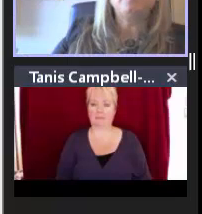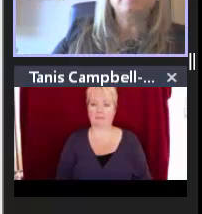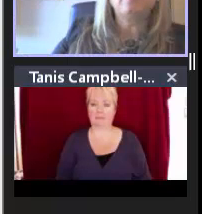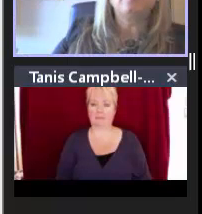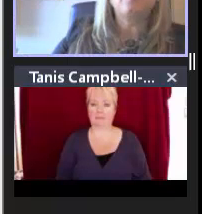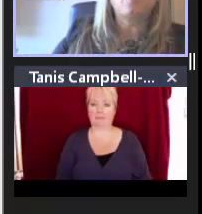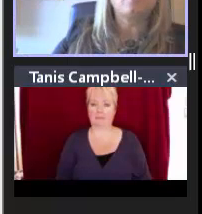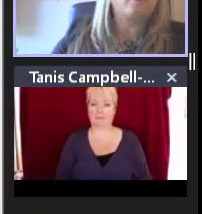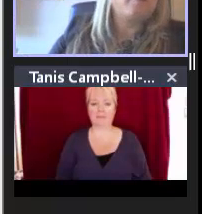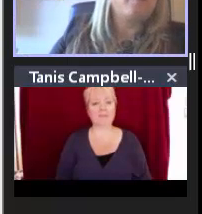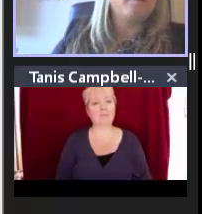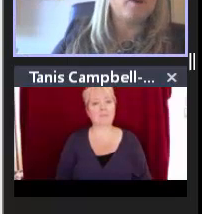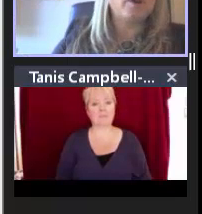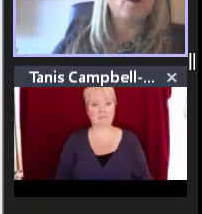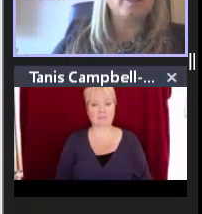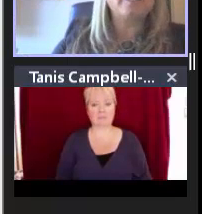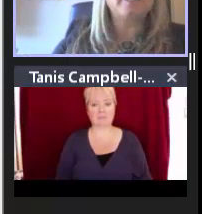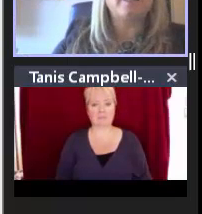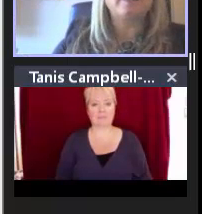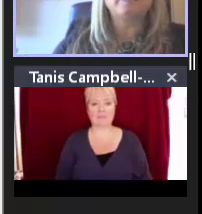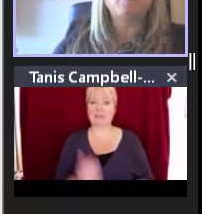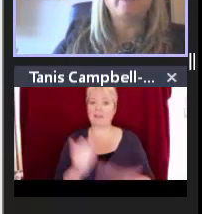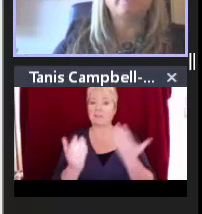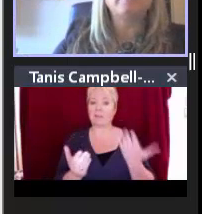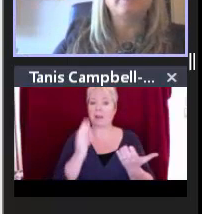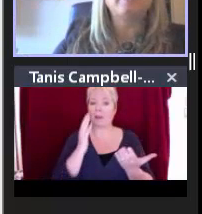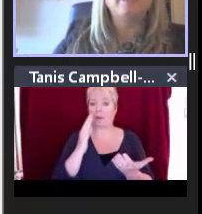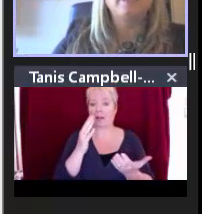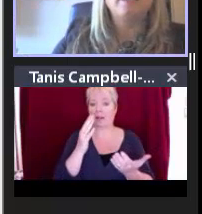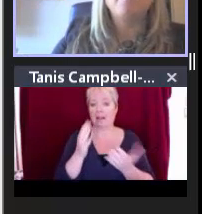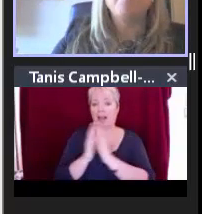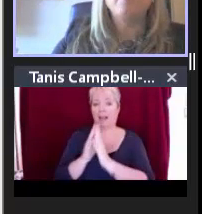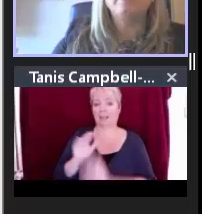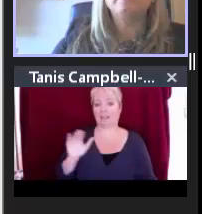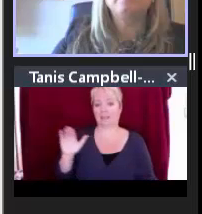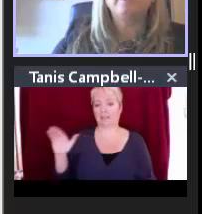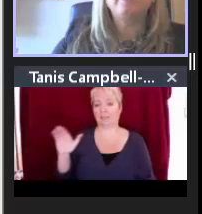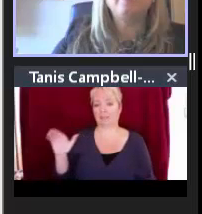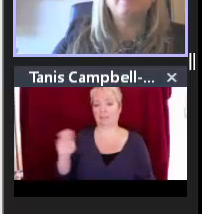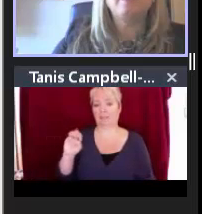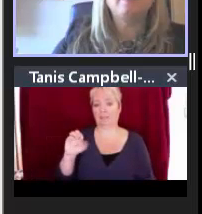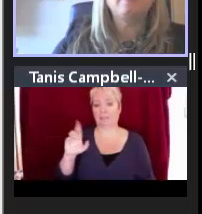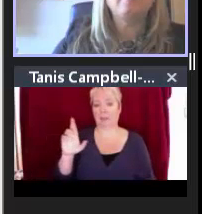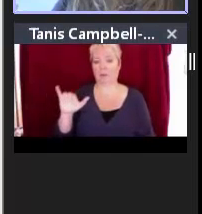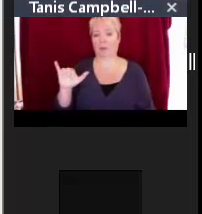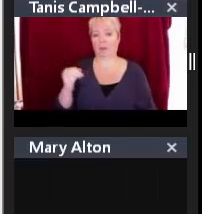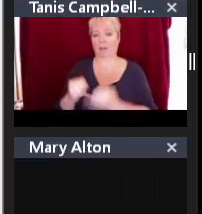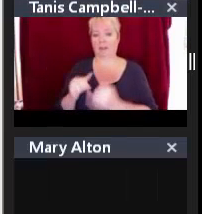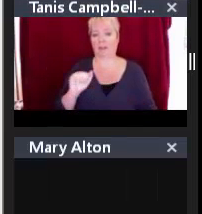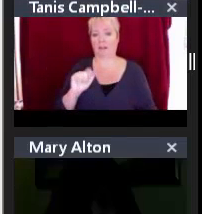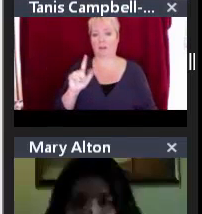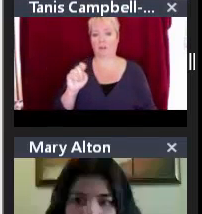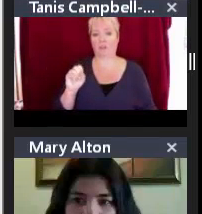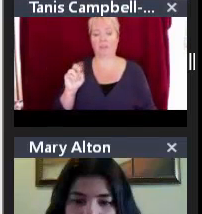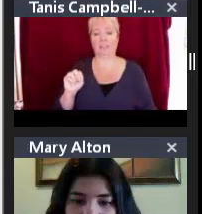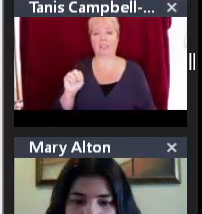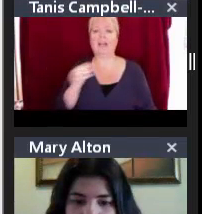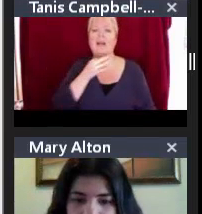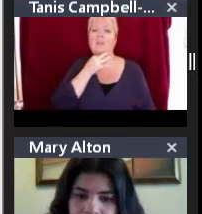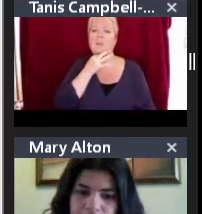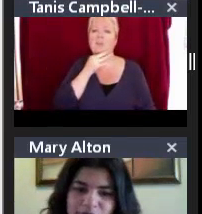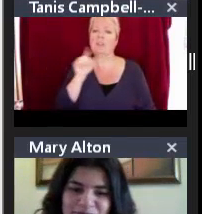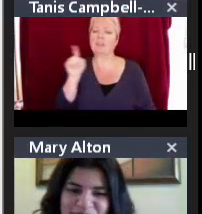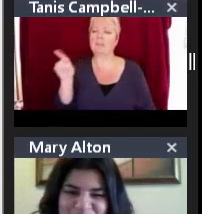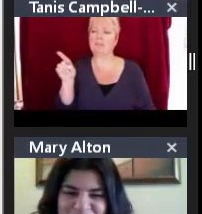maybe what I'll do is I'll call on Mary Alton at this point. And Mary, is there anything that